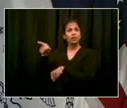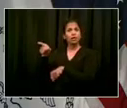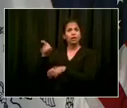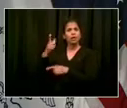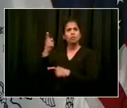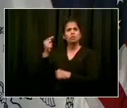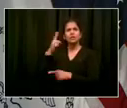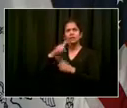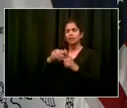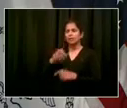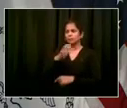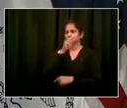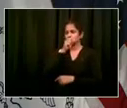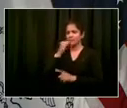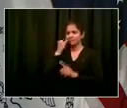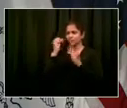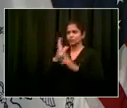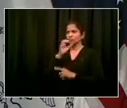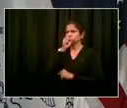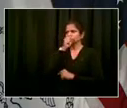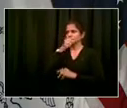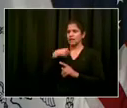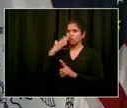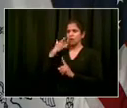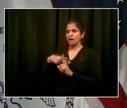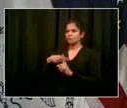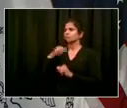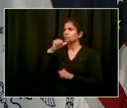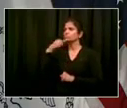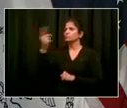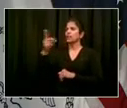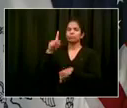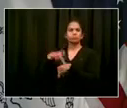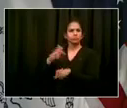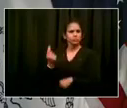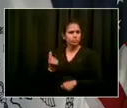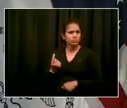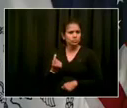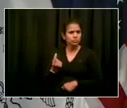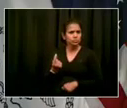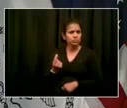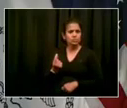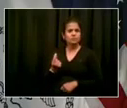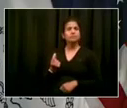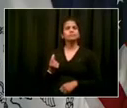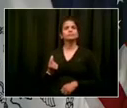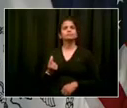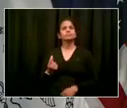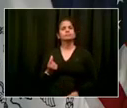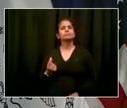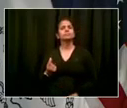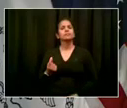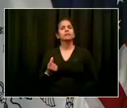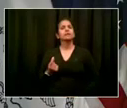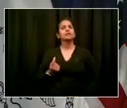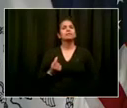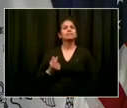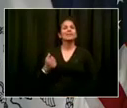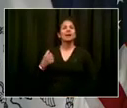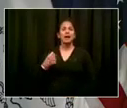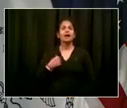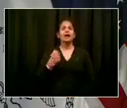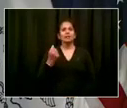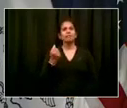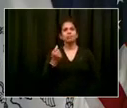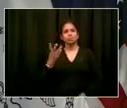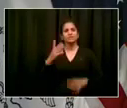start and Dr. Choksi can add. Obviously, it's a combination. The individual